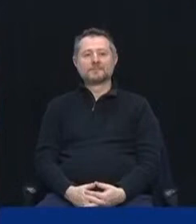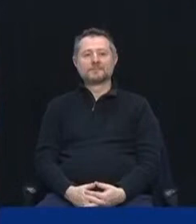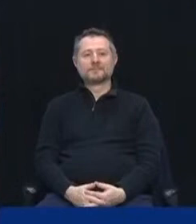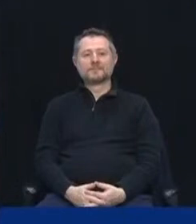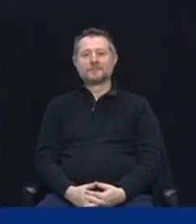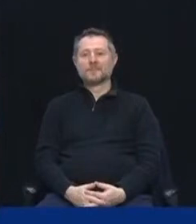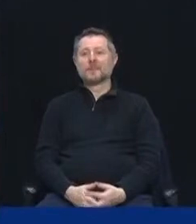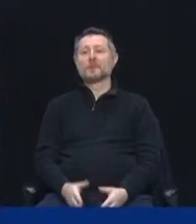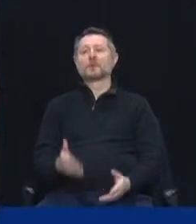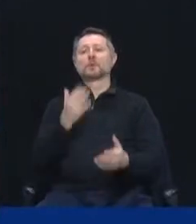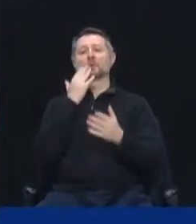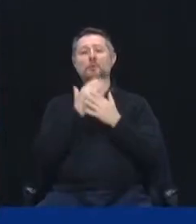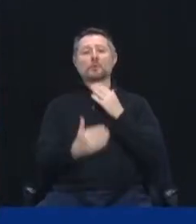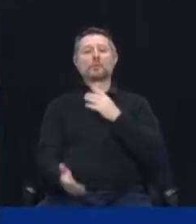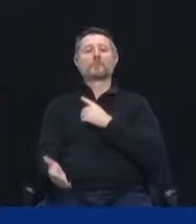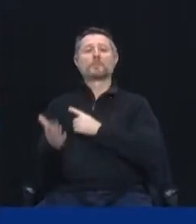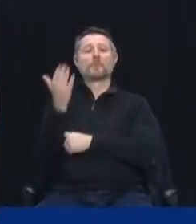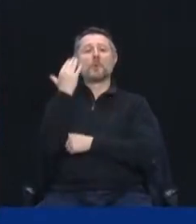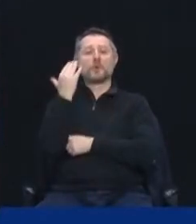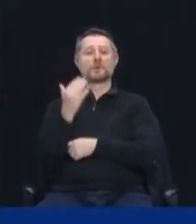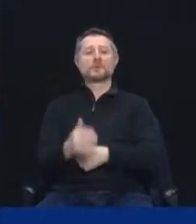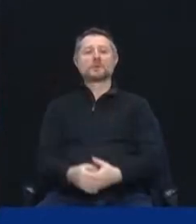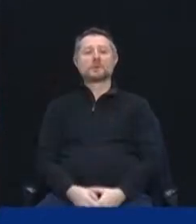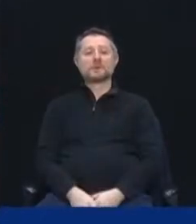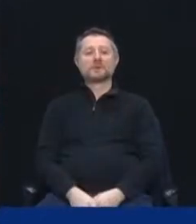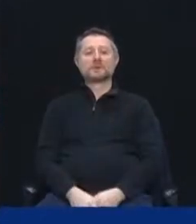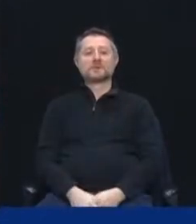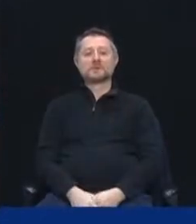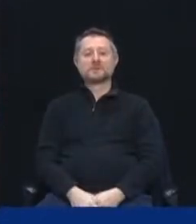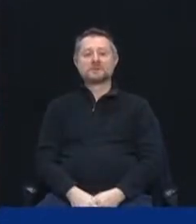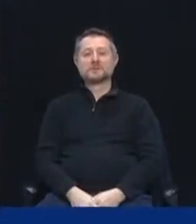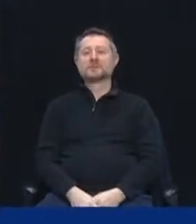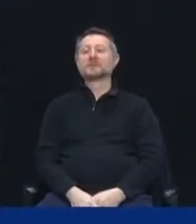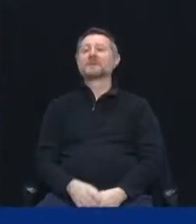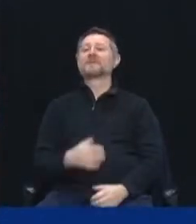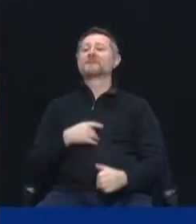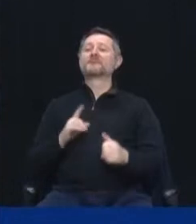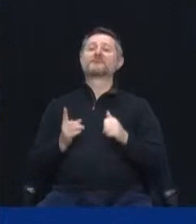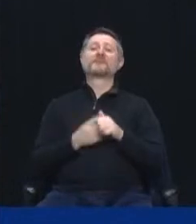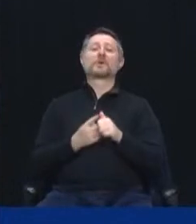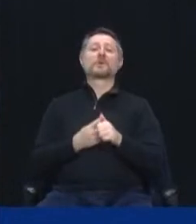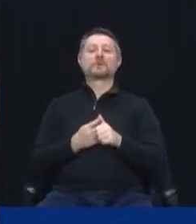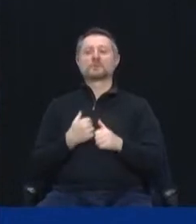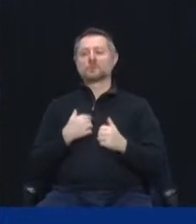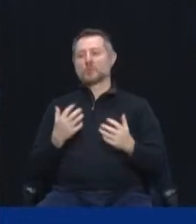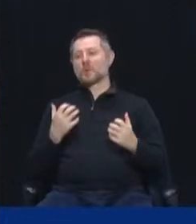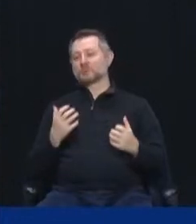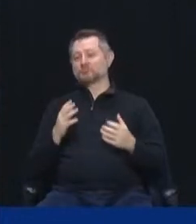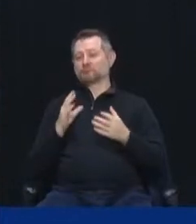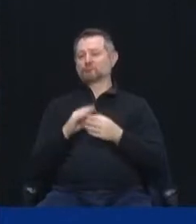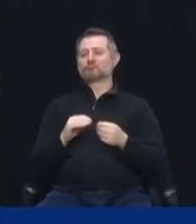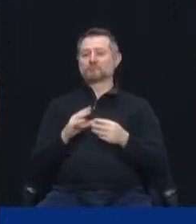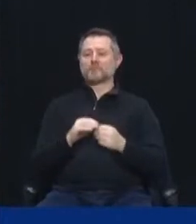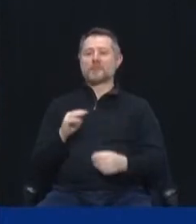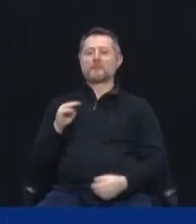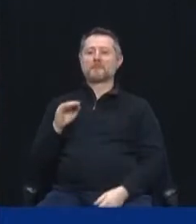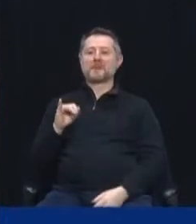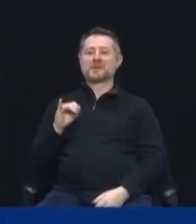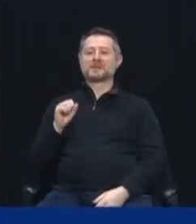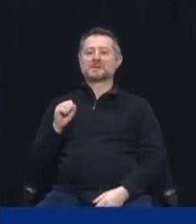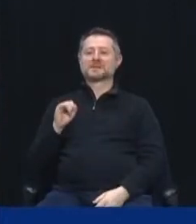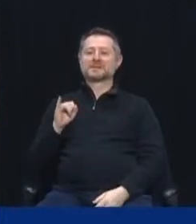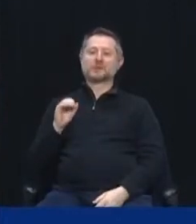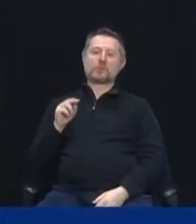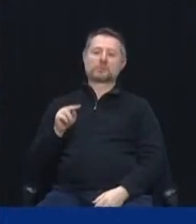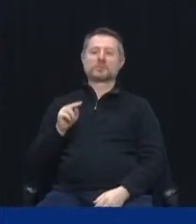Good morning, good morning. Good morning. I want to first acknowledge Mission Society and